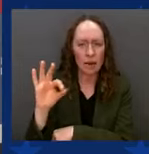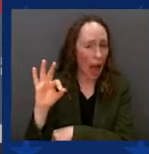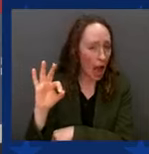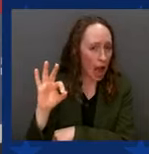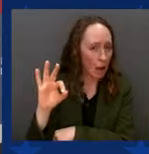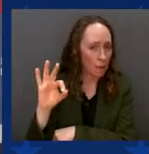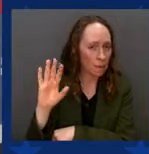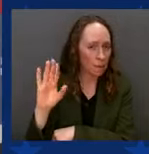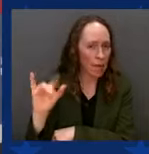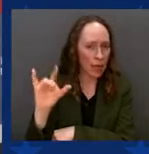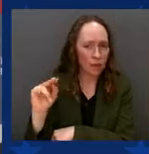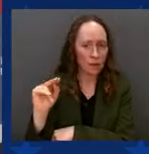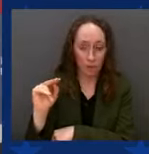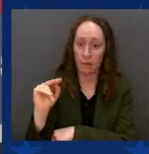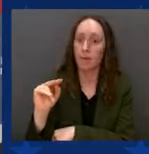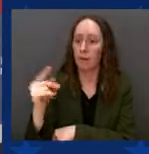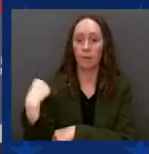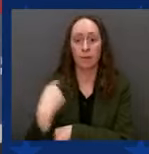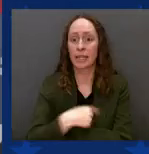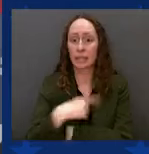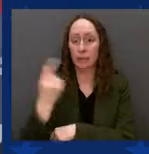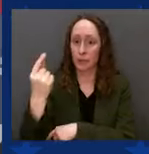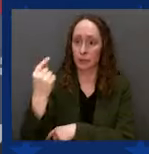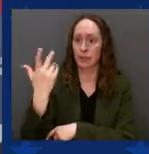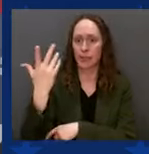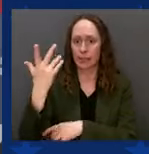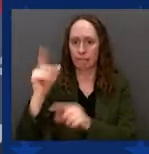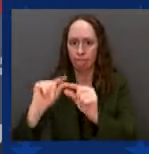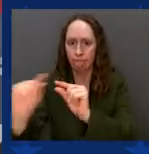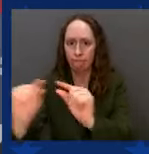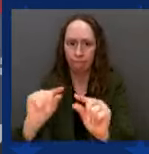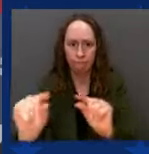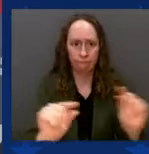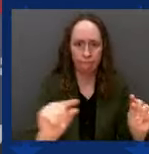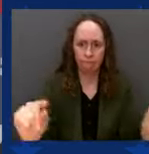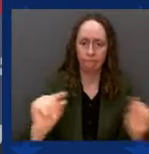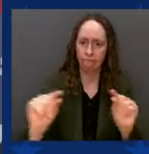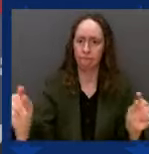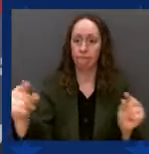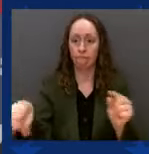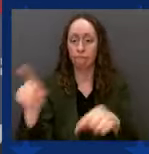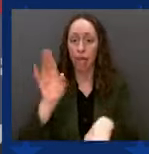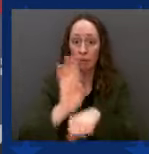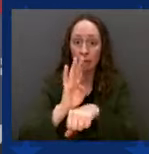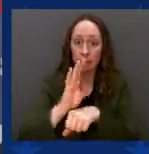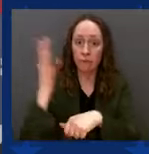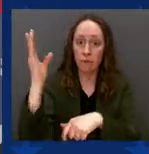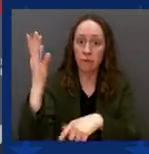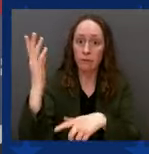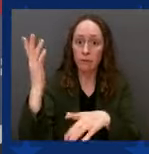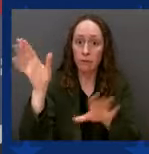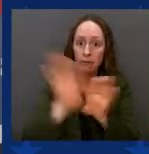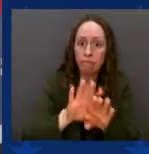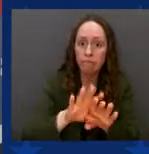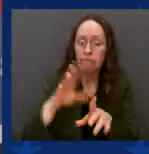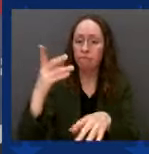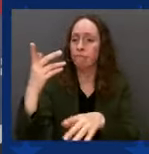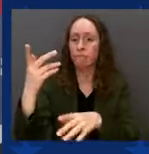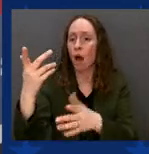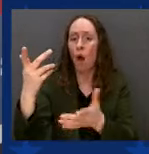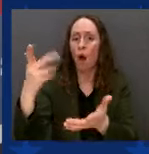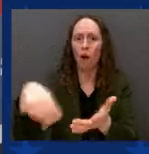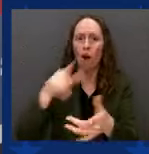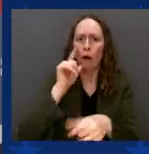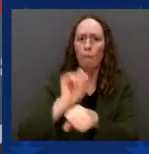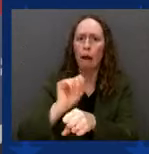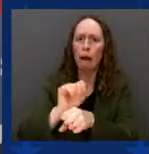during the pandemic. So they could pay employees, they could do the, but guess what? You may remember, I was running for office at the time,